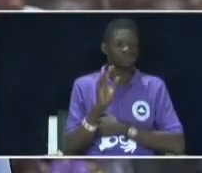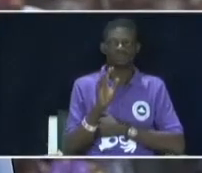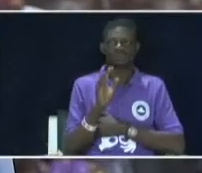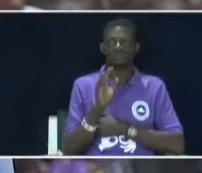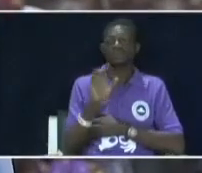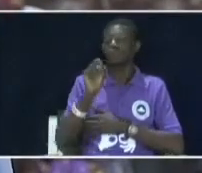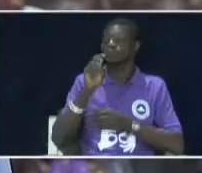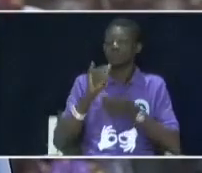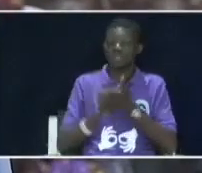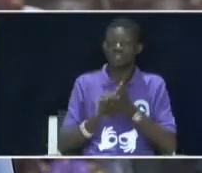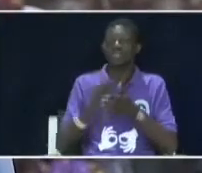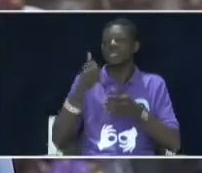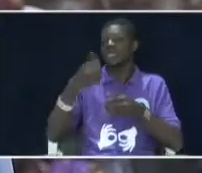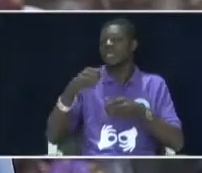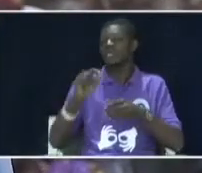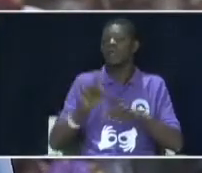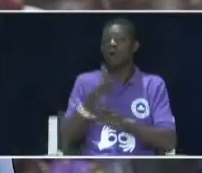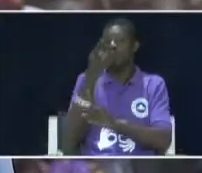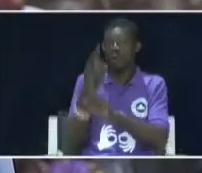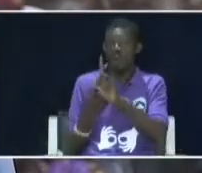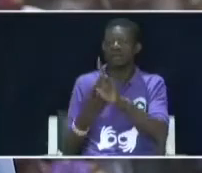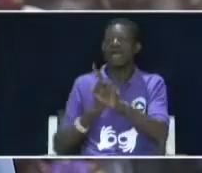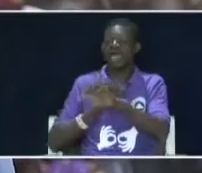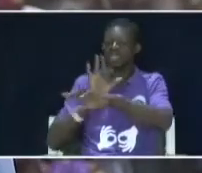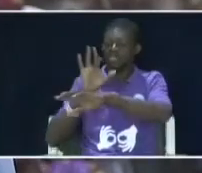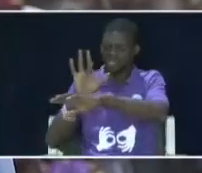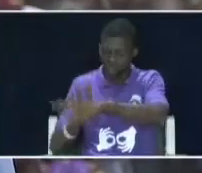So that anyone I touch